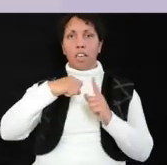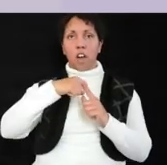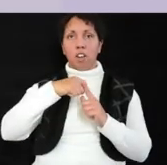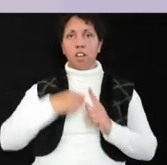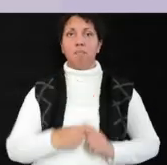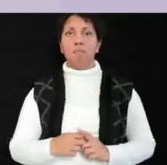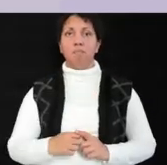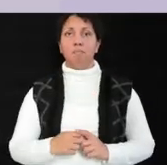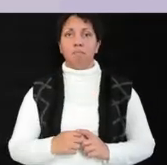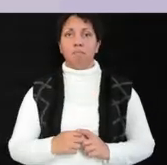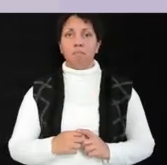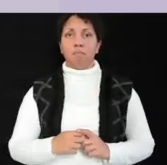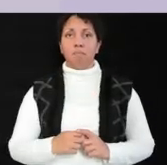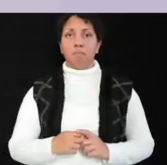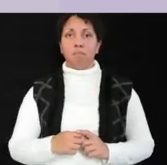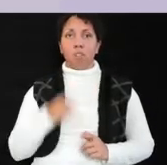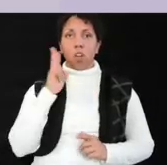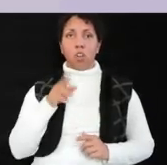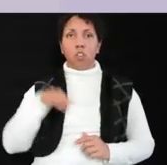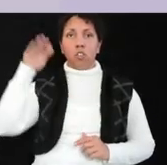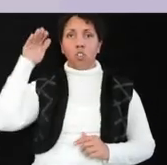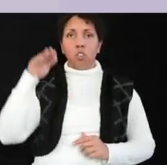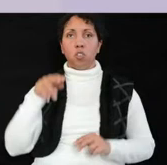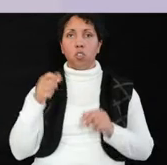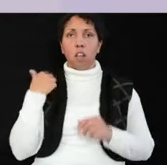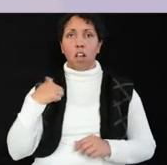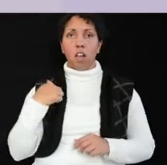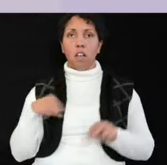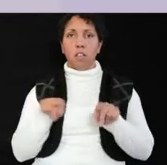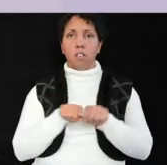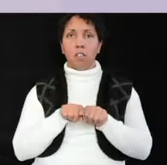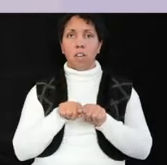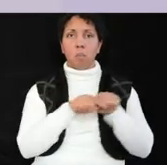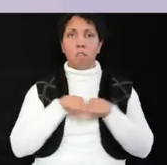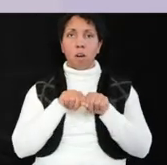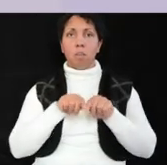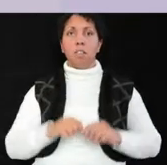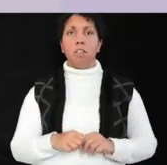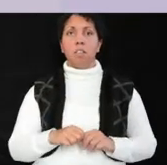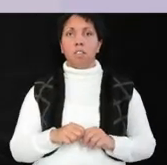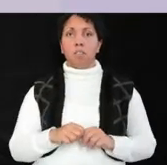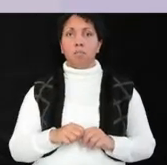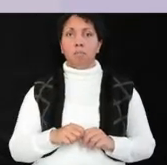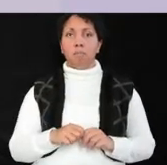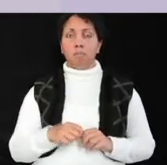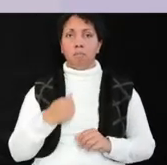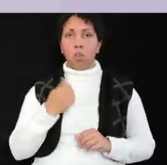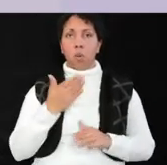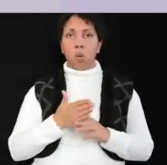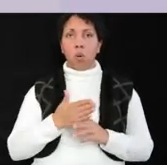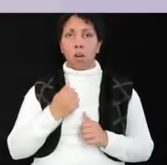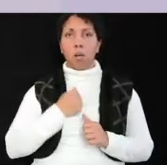is Kerry. I look after children who come to live with my family. My